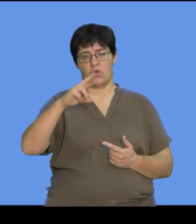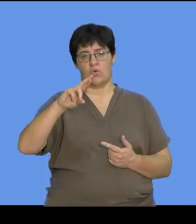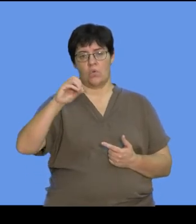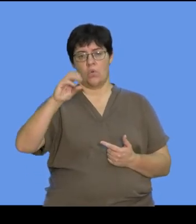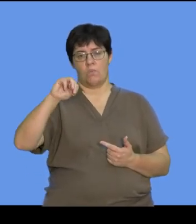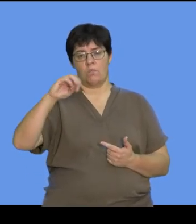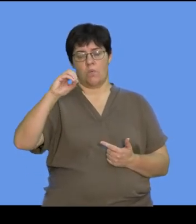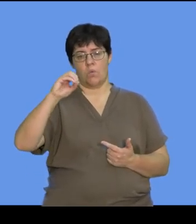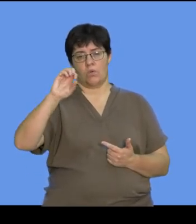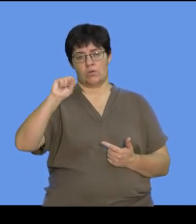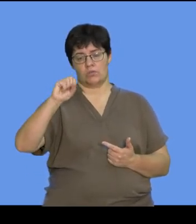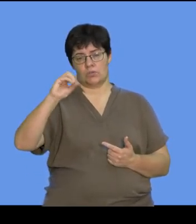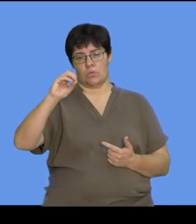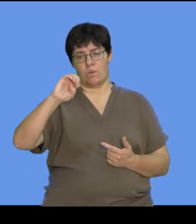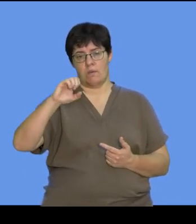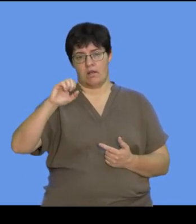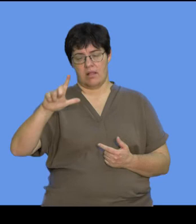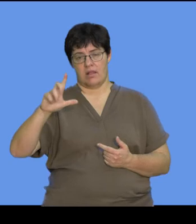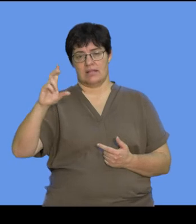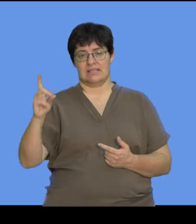chromosomal DNA